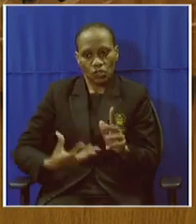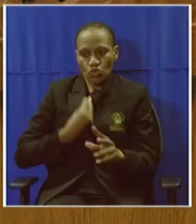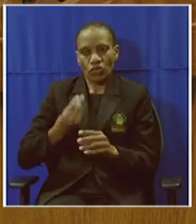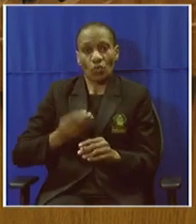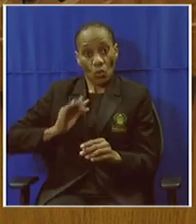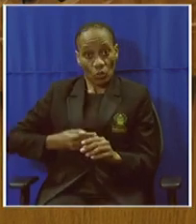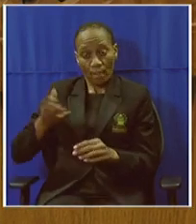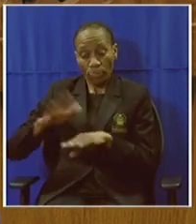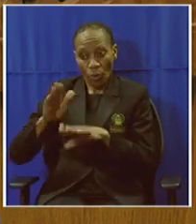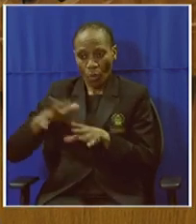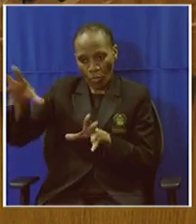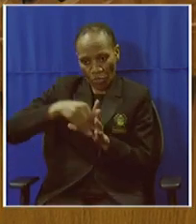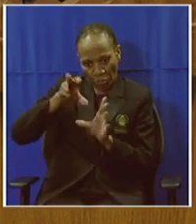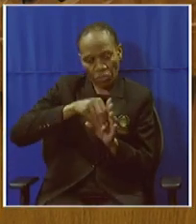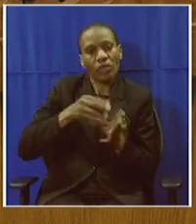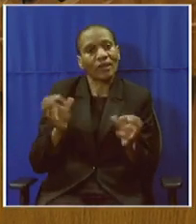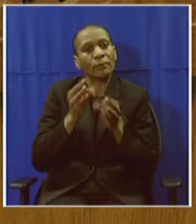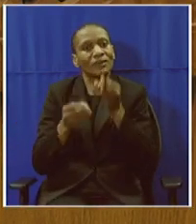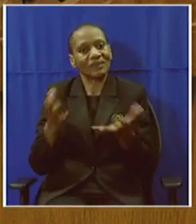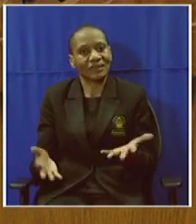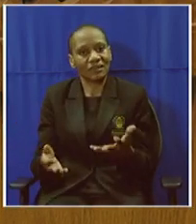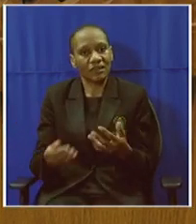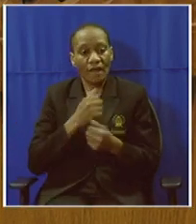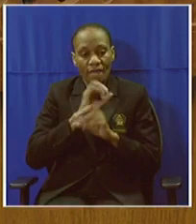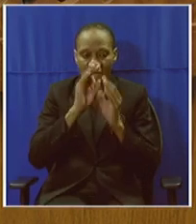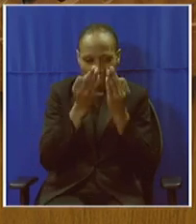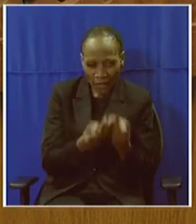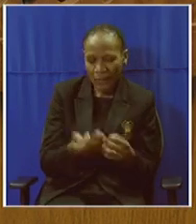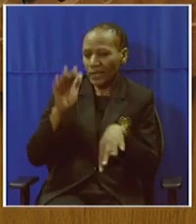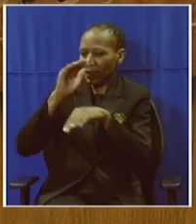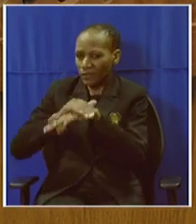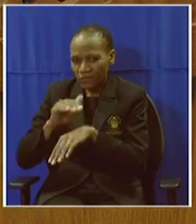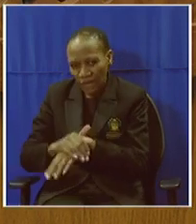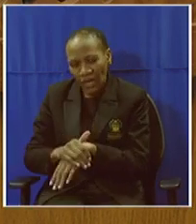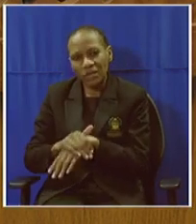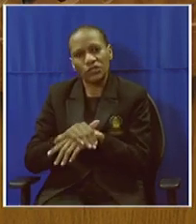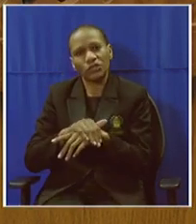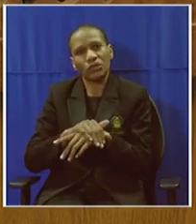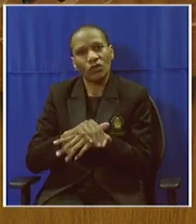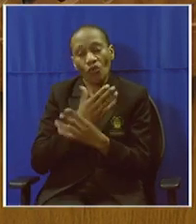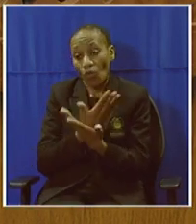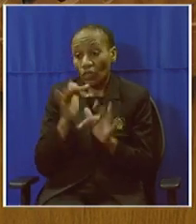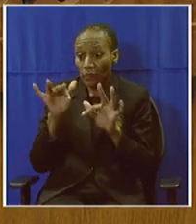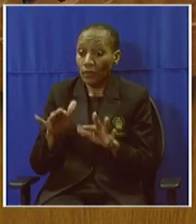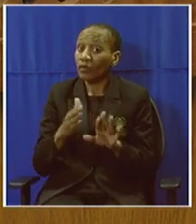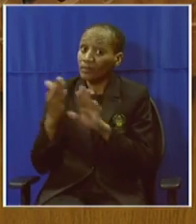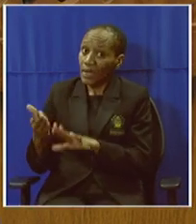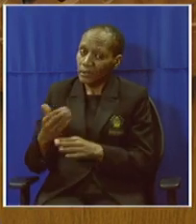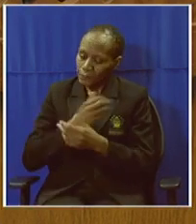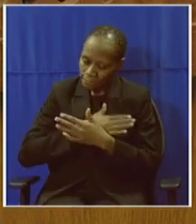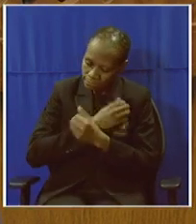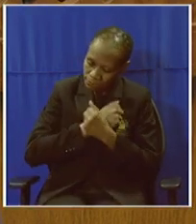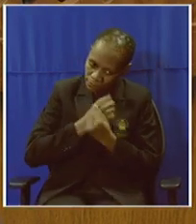nation. We also extend our condolences to the family and friends of the four people who passed away.